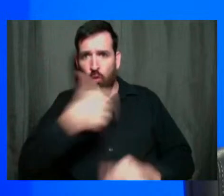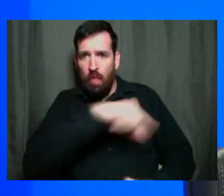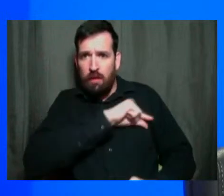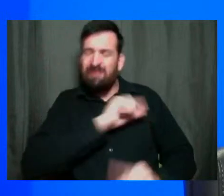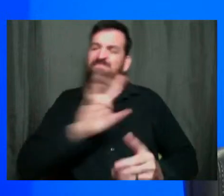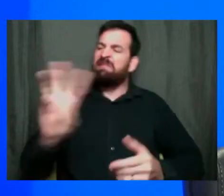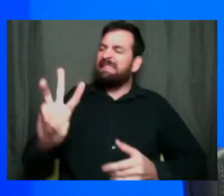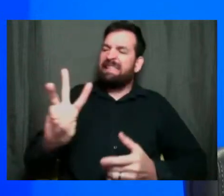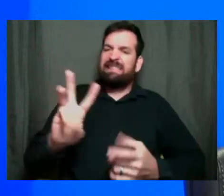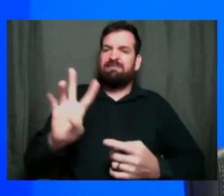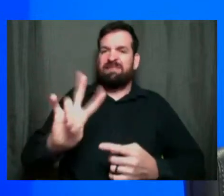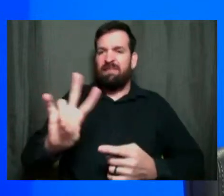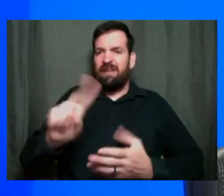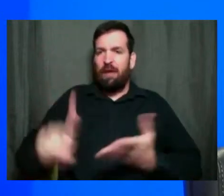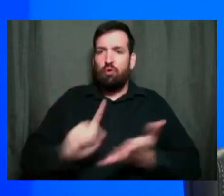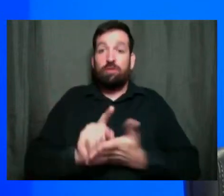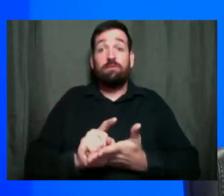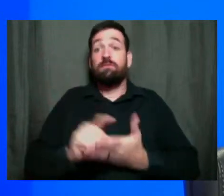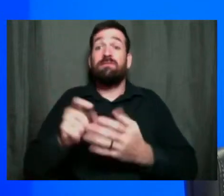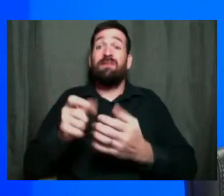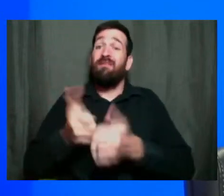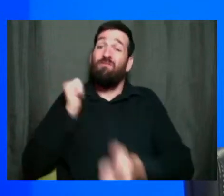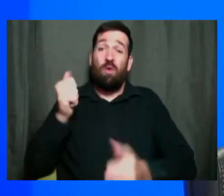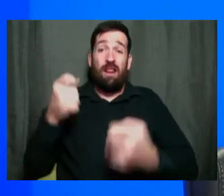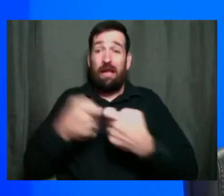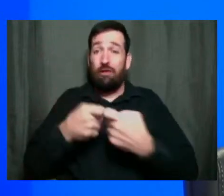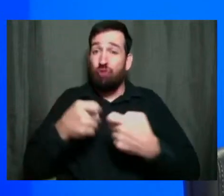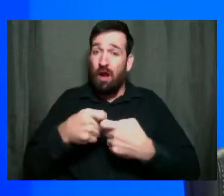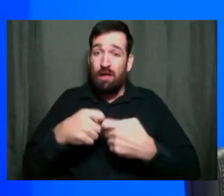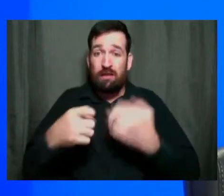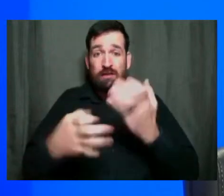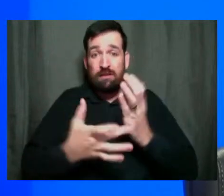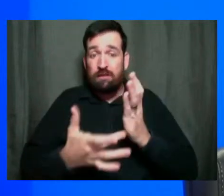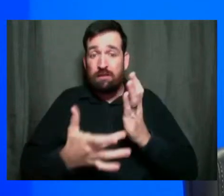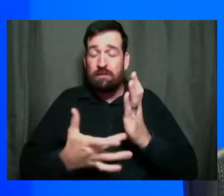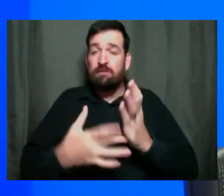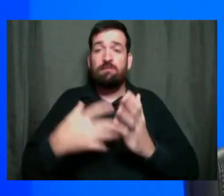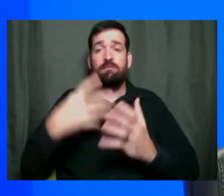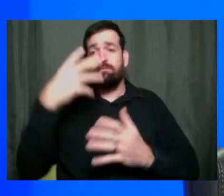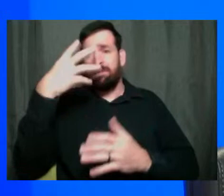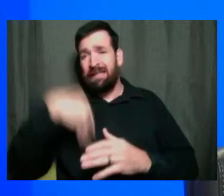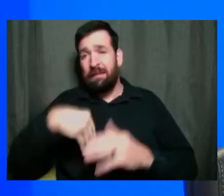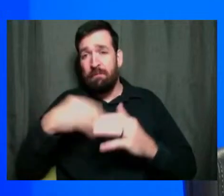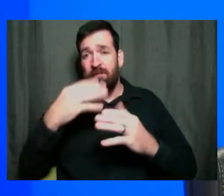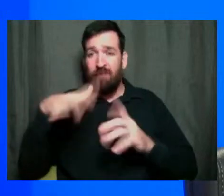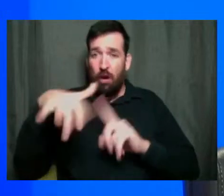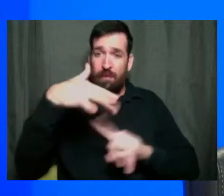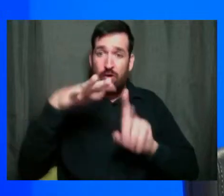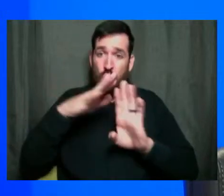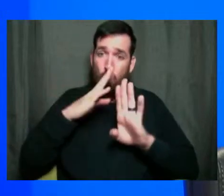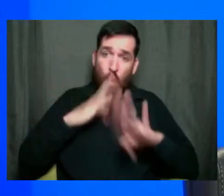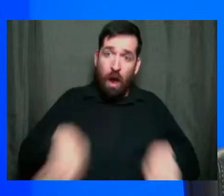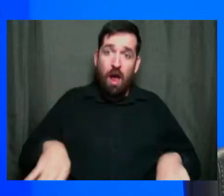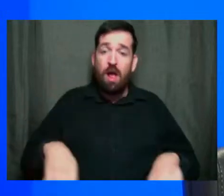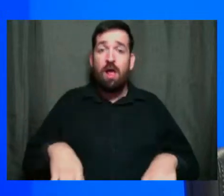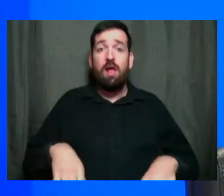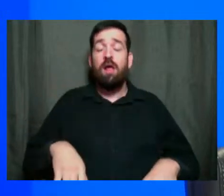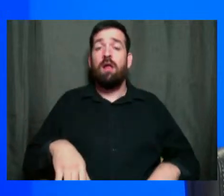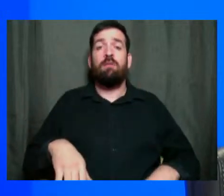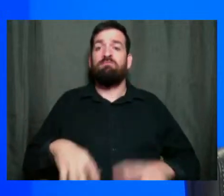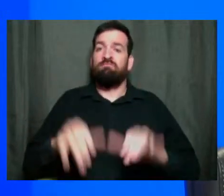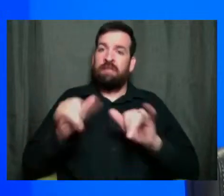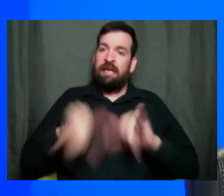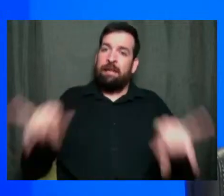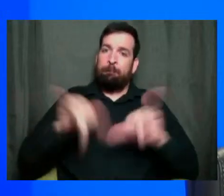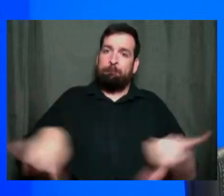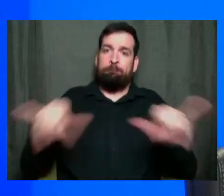the electronics late at night, anything, a quiet sleep environment. This whole thing about, trying to keep the same bedtime, same wake-up time,